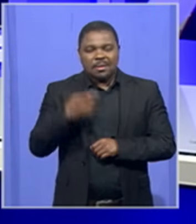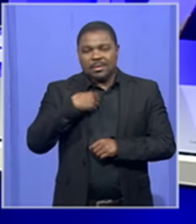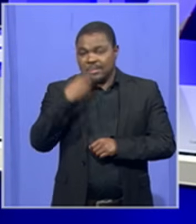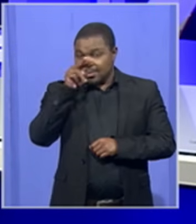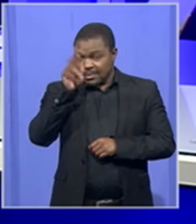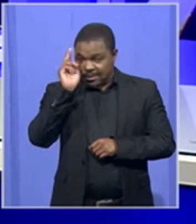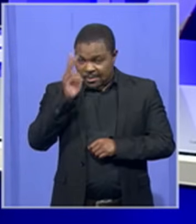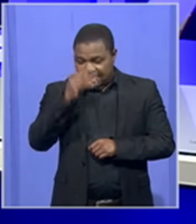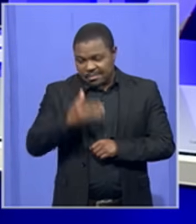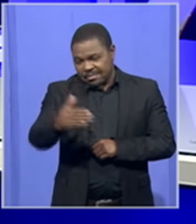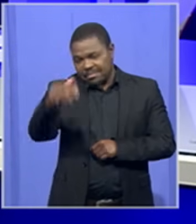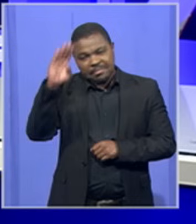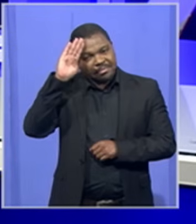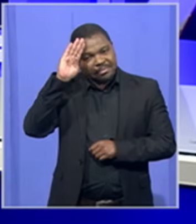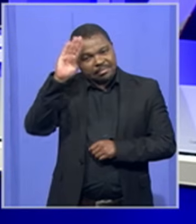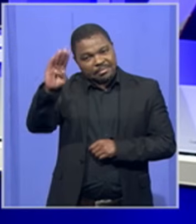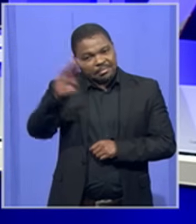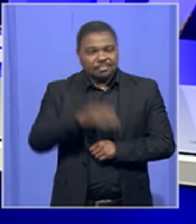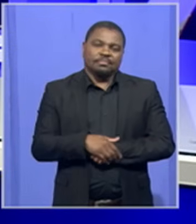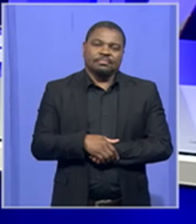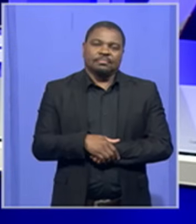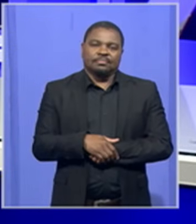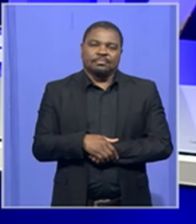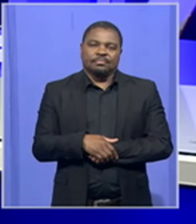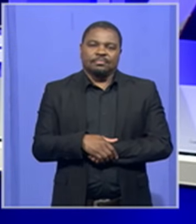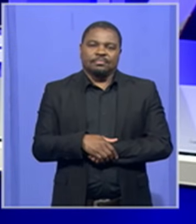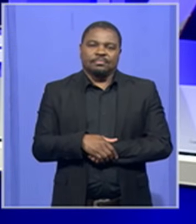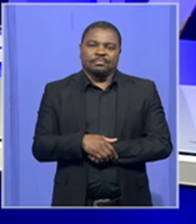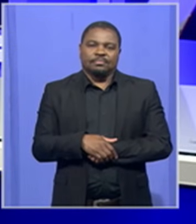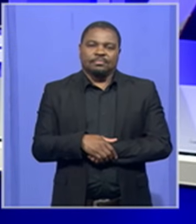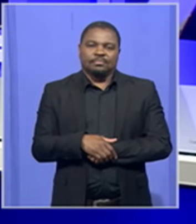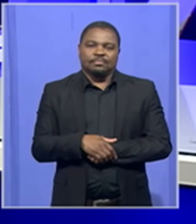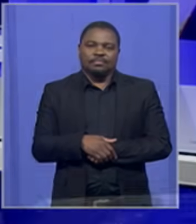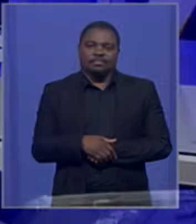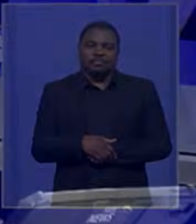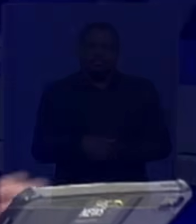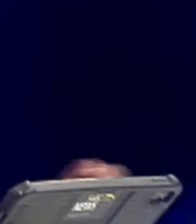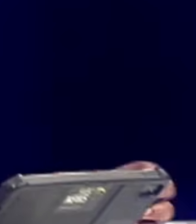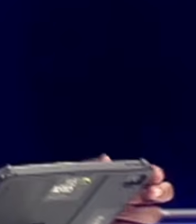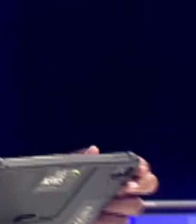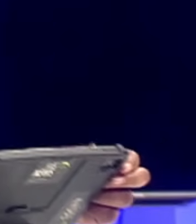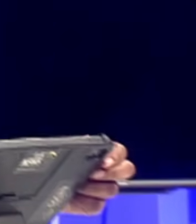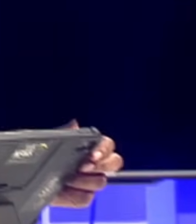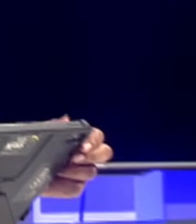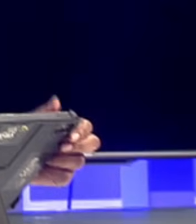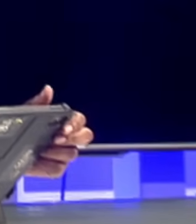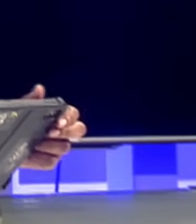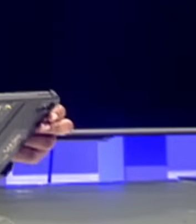sala sentle.